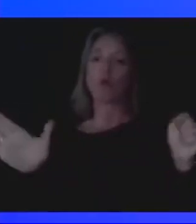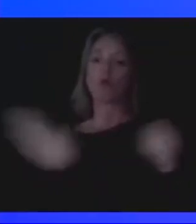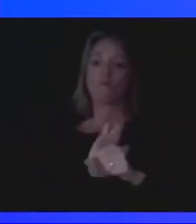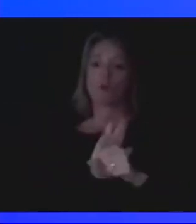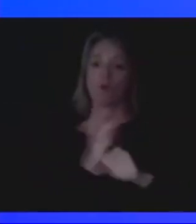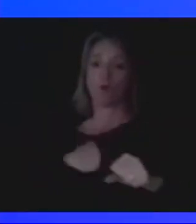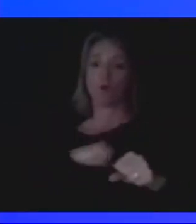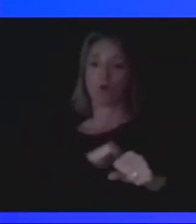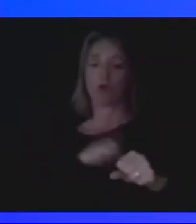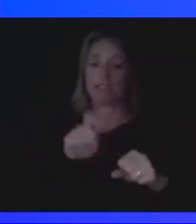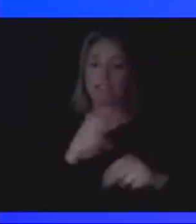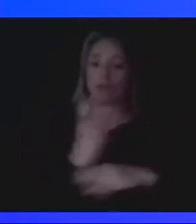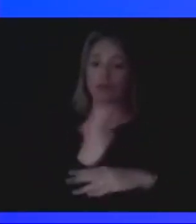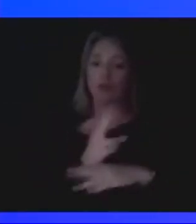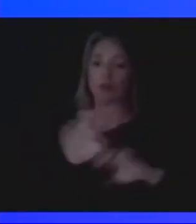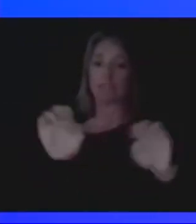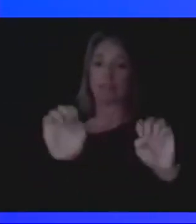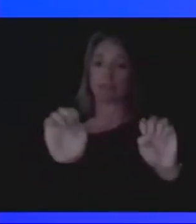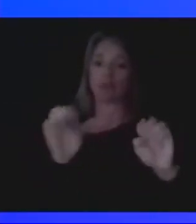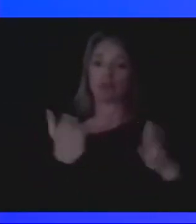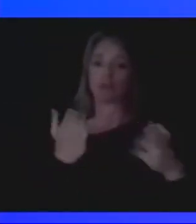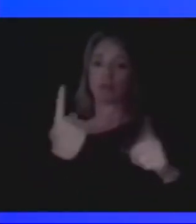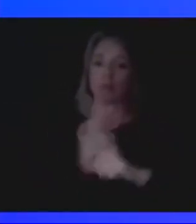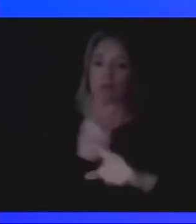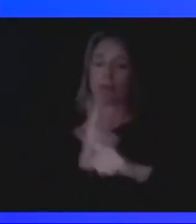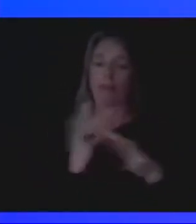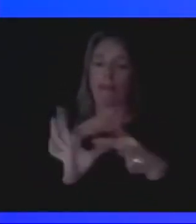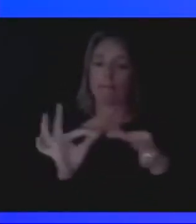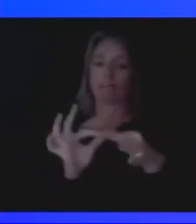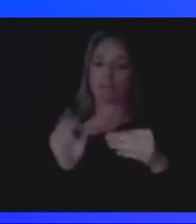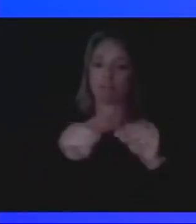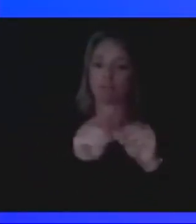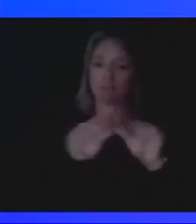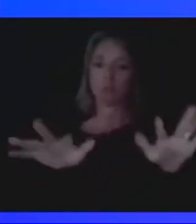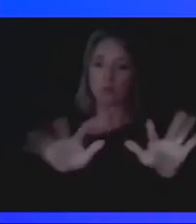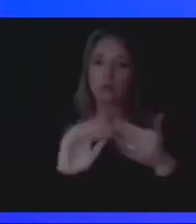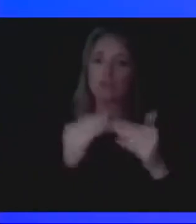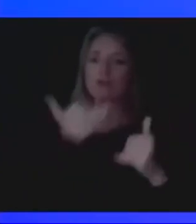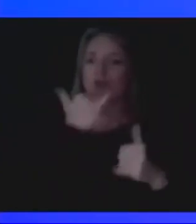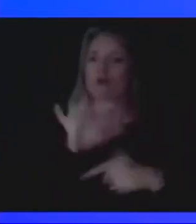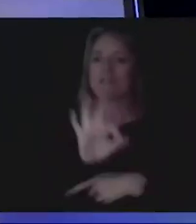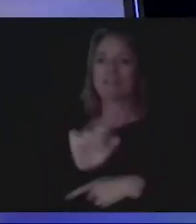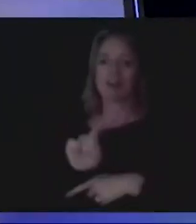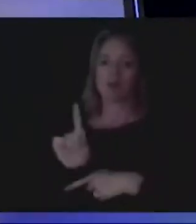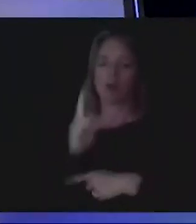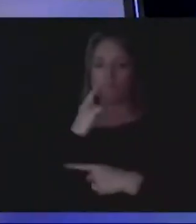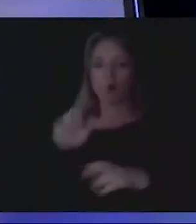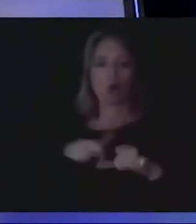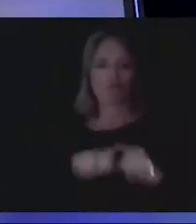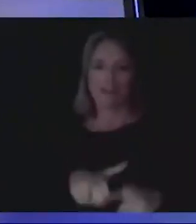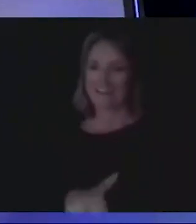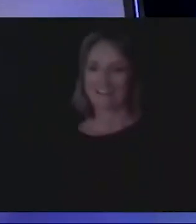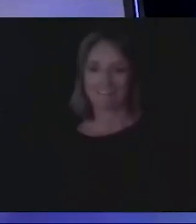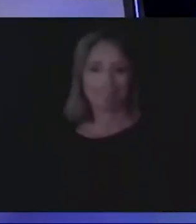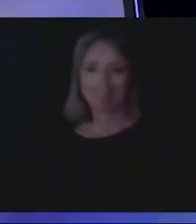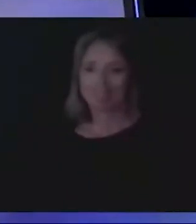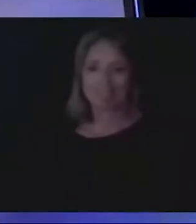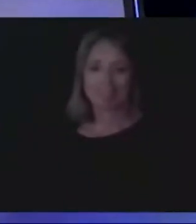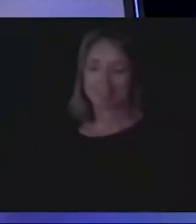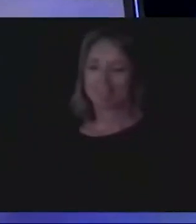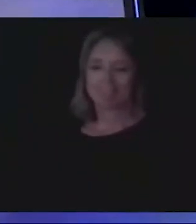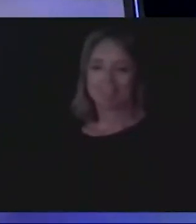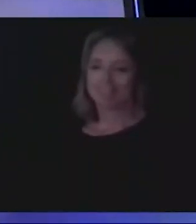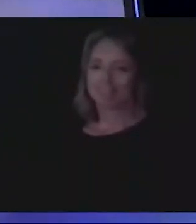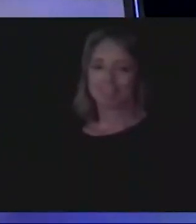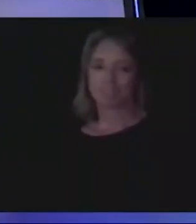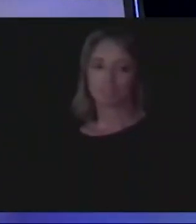services appropriately. So I think that's a message too that the community can help with. Don't call 911 just for a ride. Yeah, that's tough. And Chad has got to frustrate